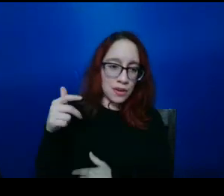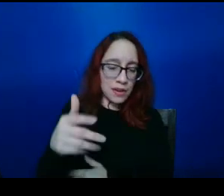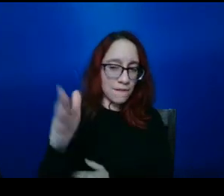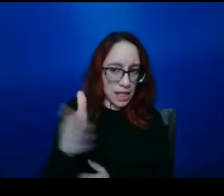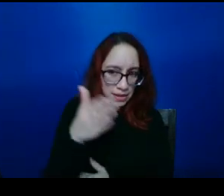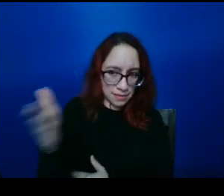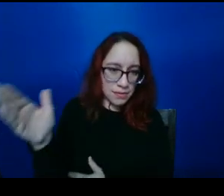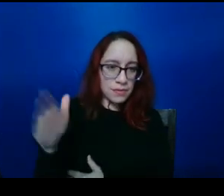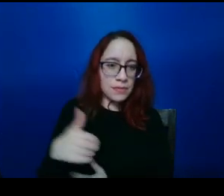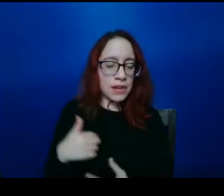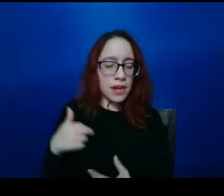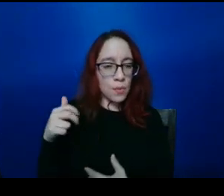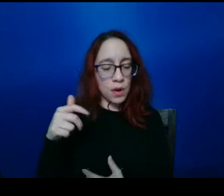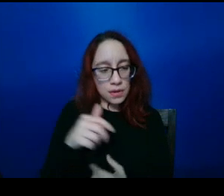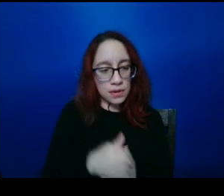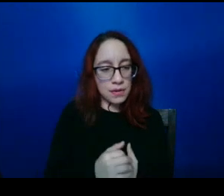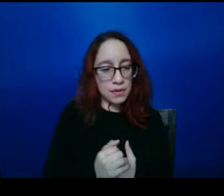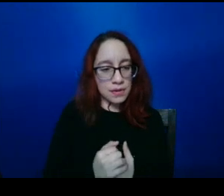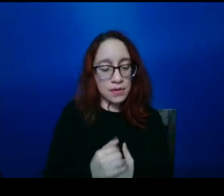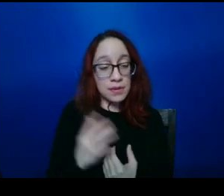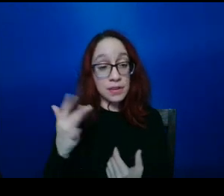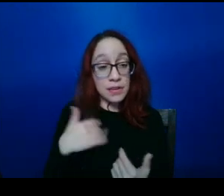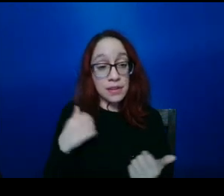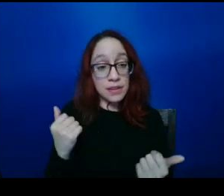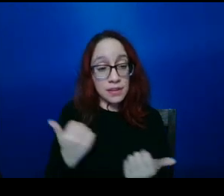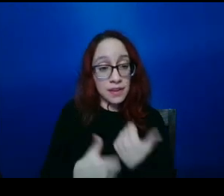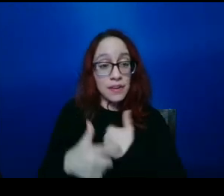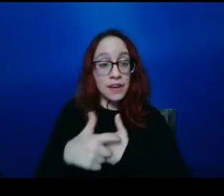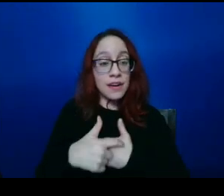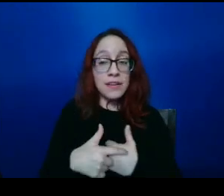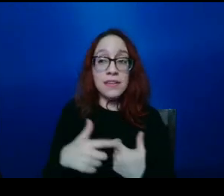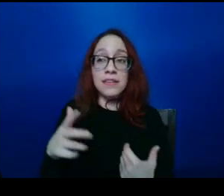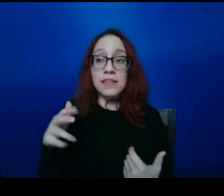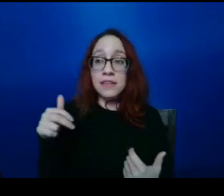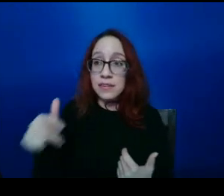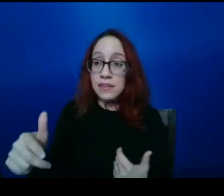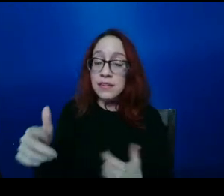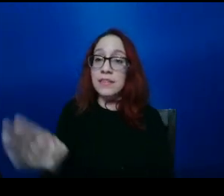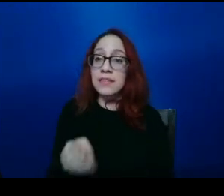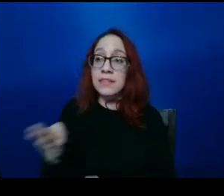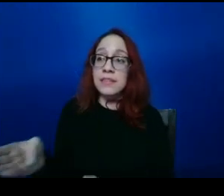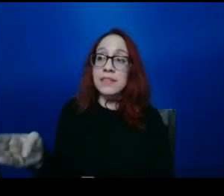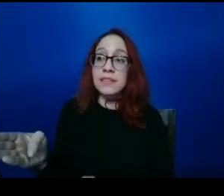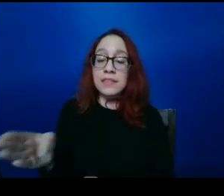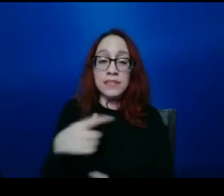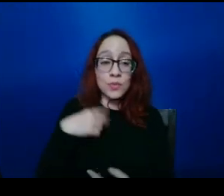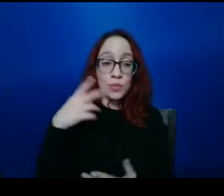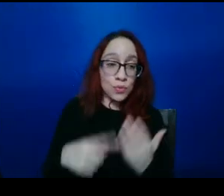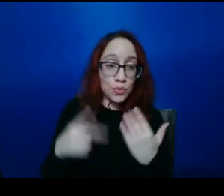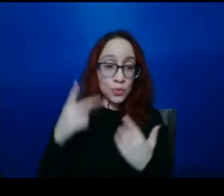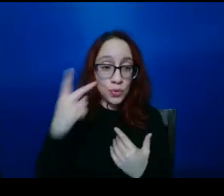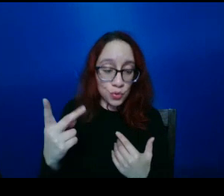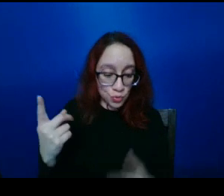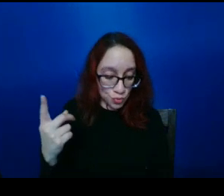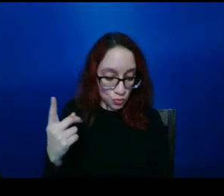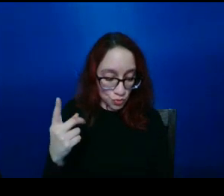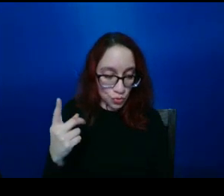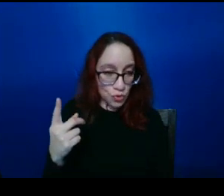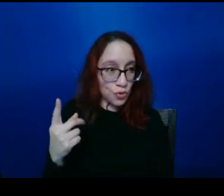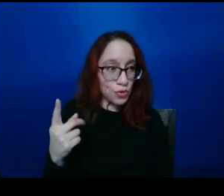flag and I walk over it. Because every time I walk over that flag, what I see is someone's